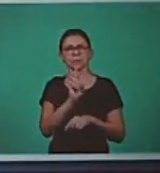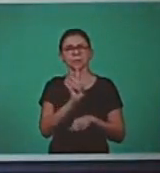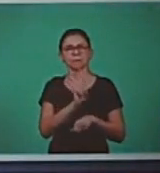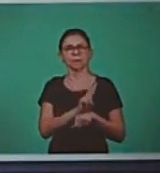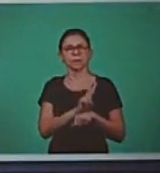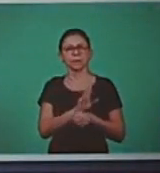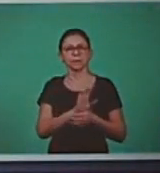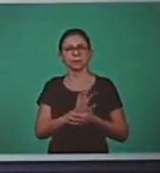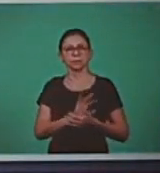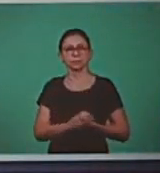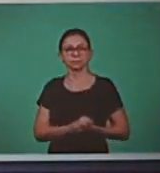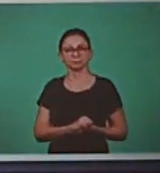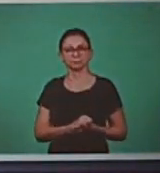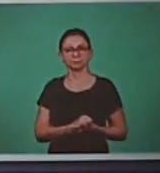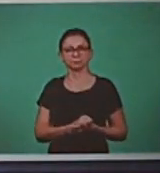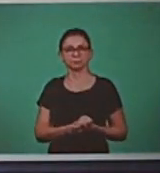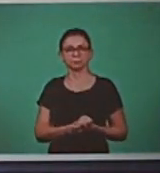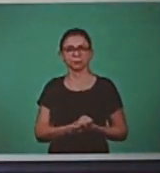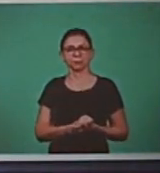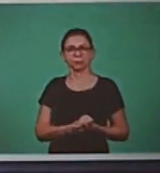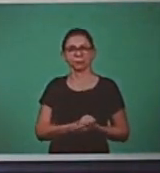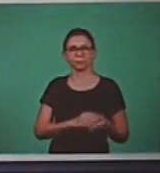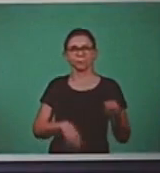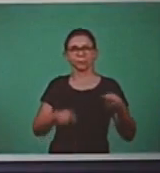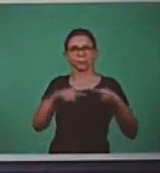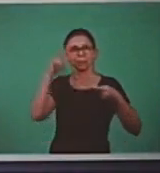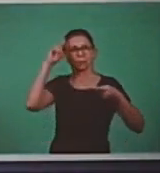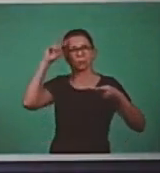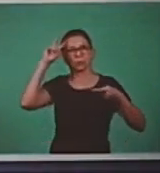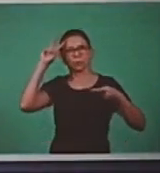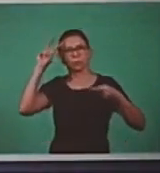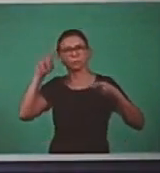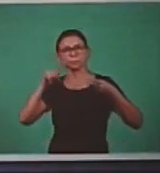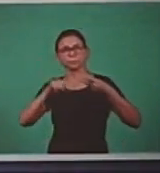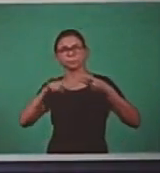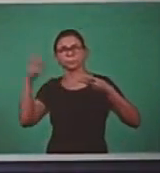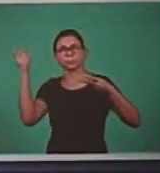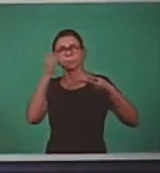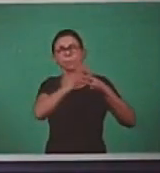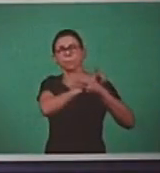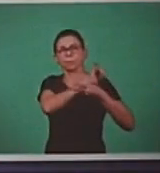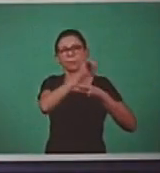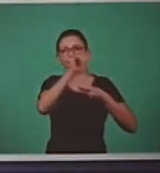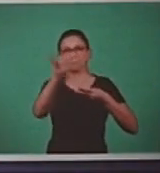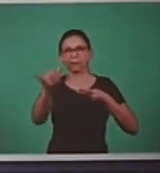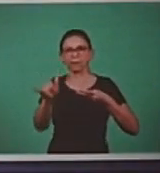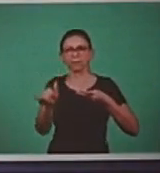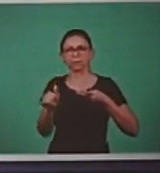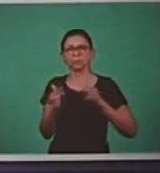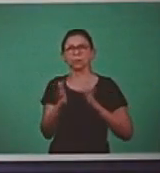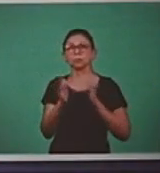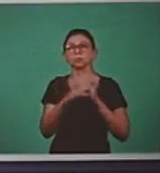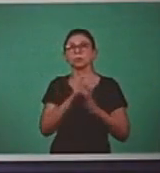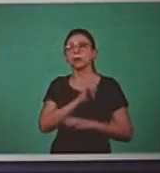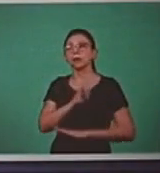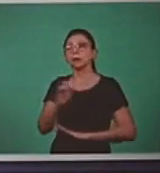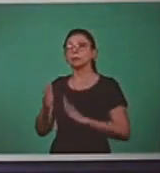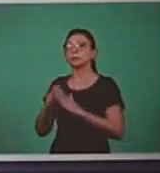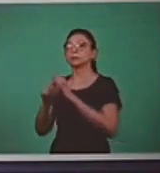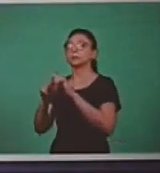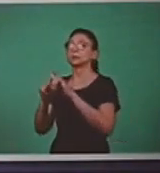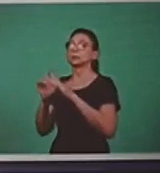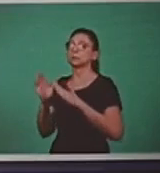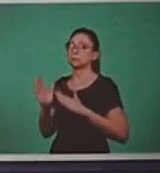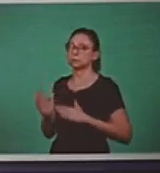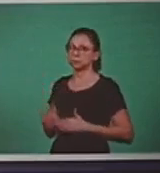the historical aspects and prophetic aspects over which the Lord Jesus tried to alert his church.